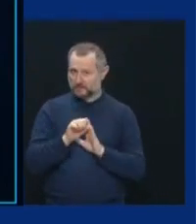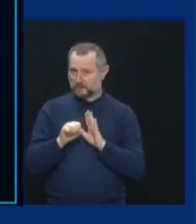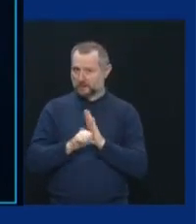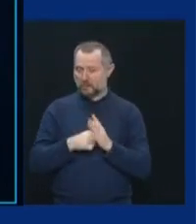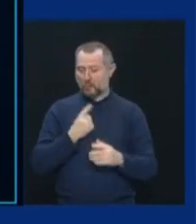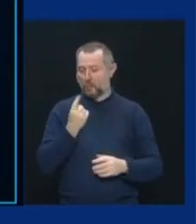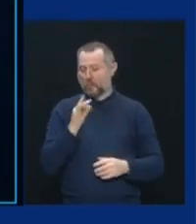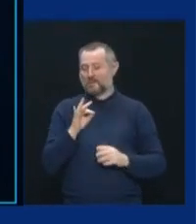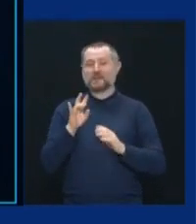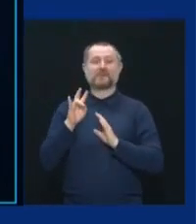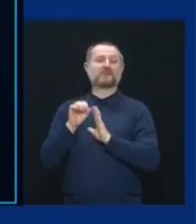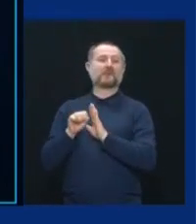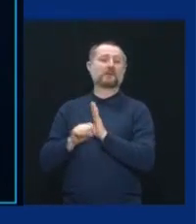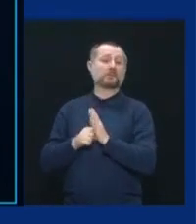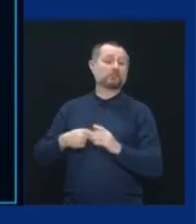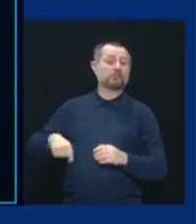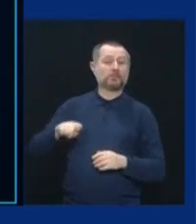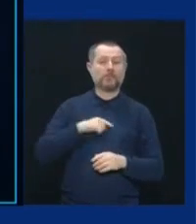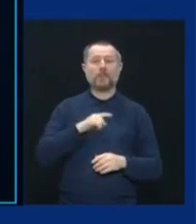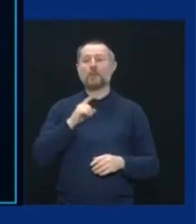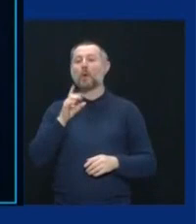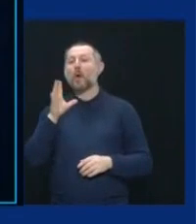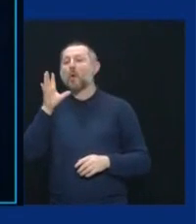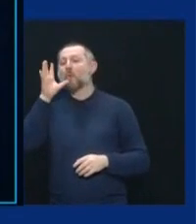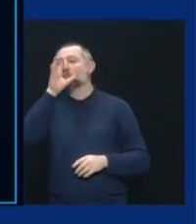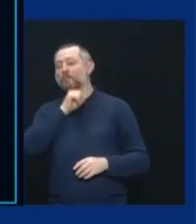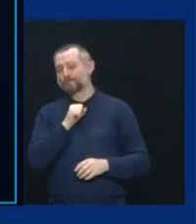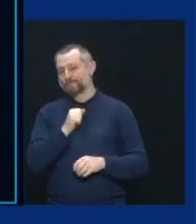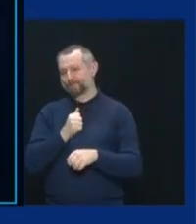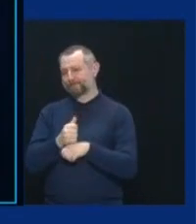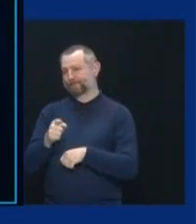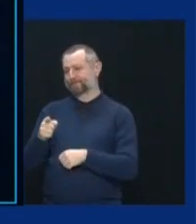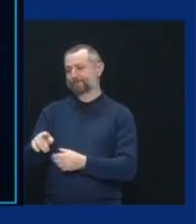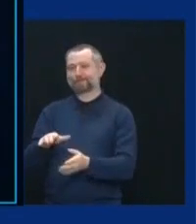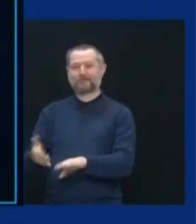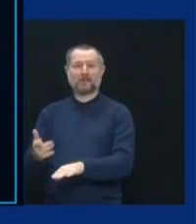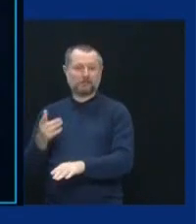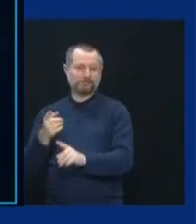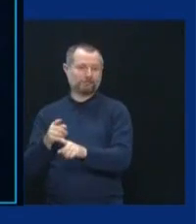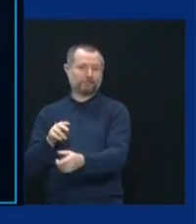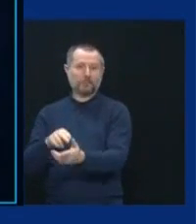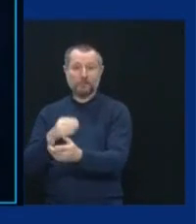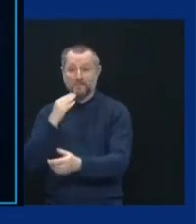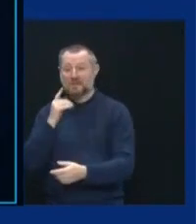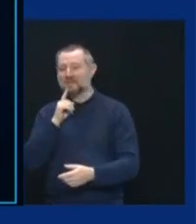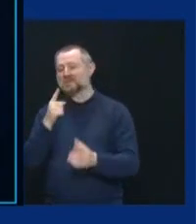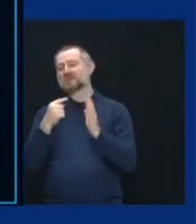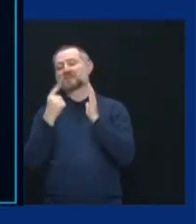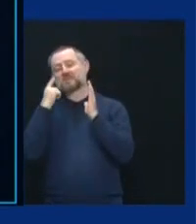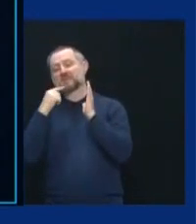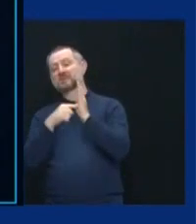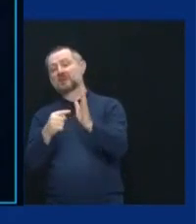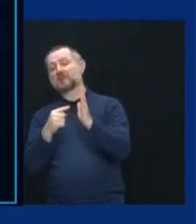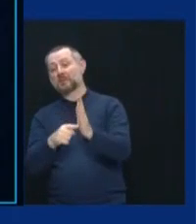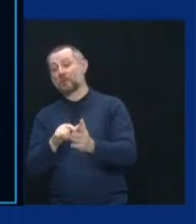death was COVID. To give you an example, New York State,